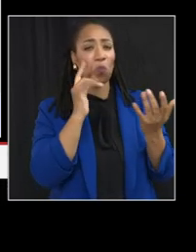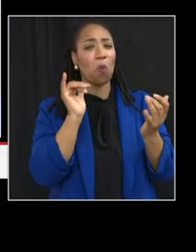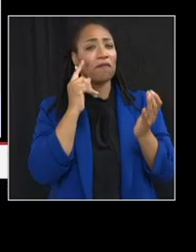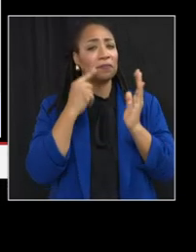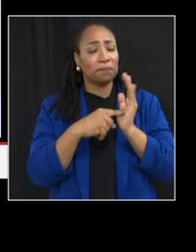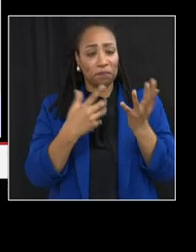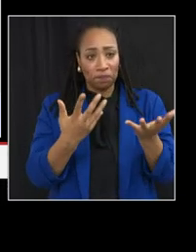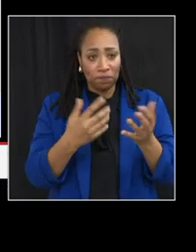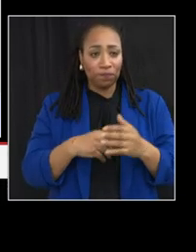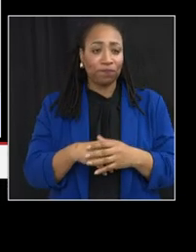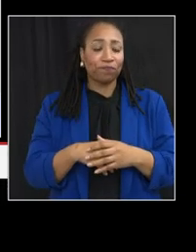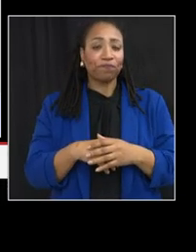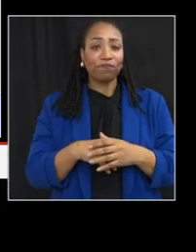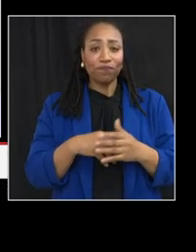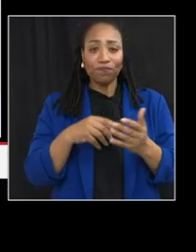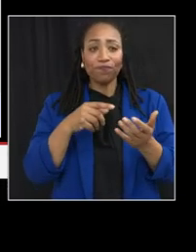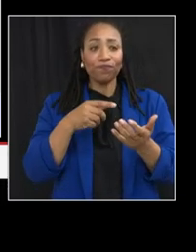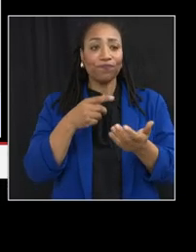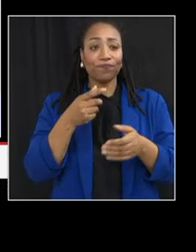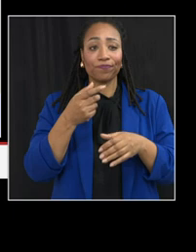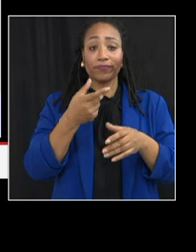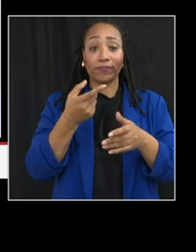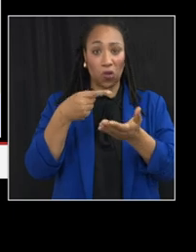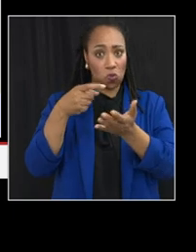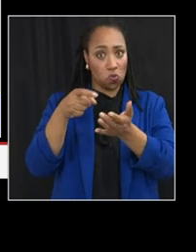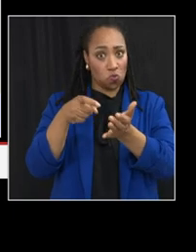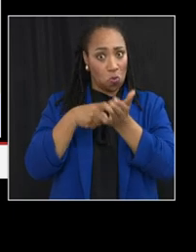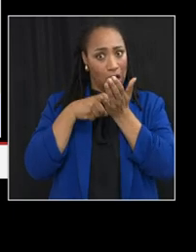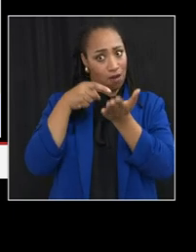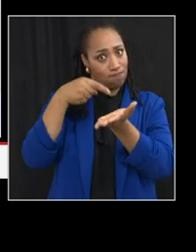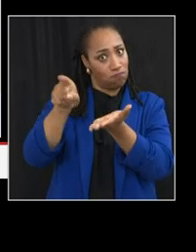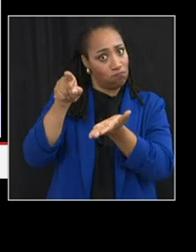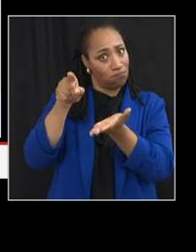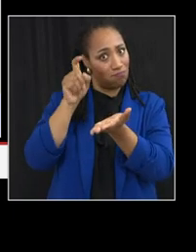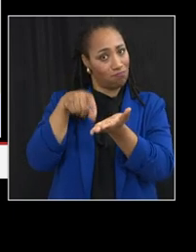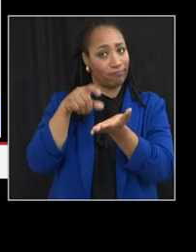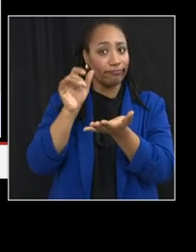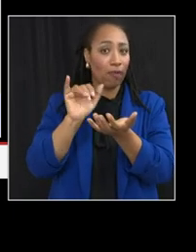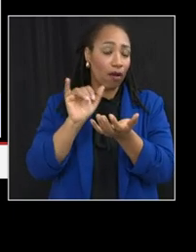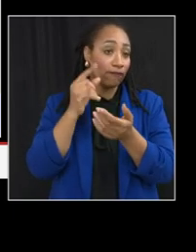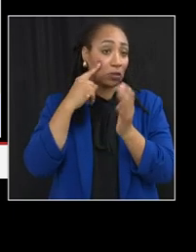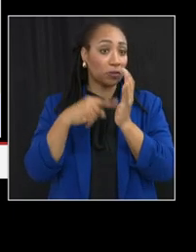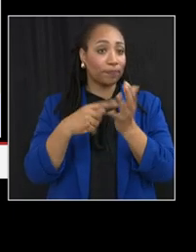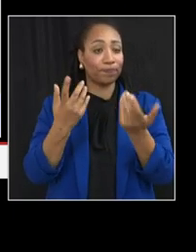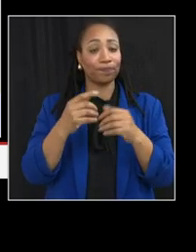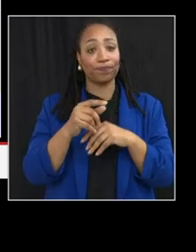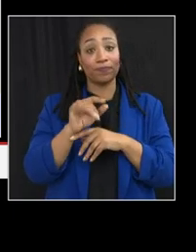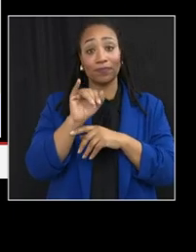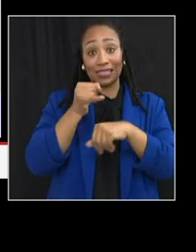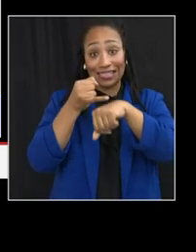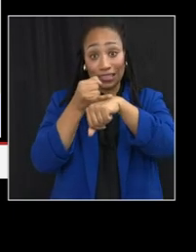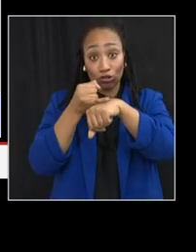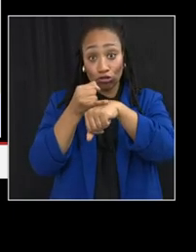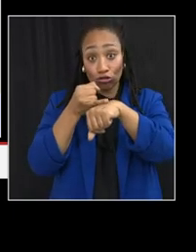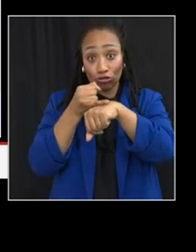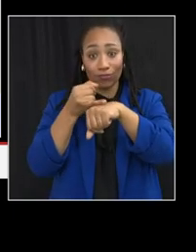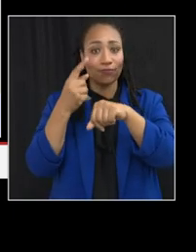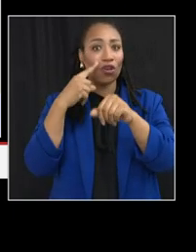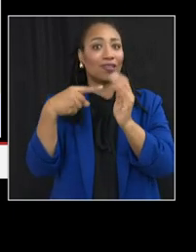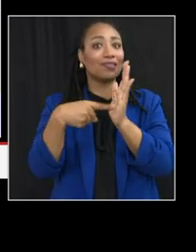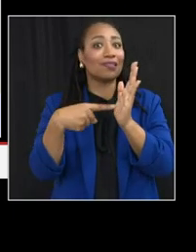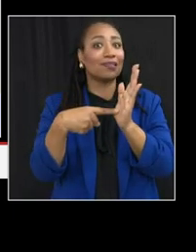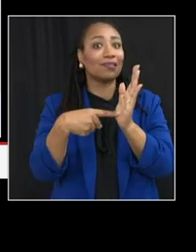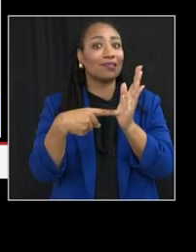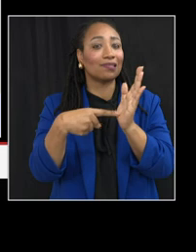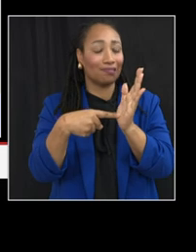money on. We don't have a choice around. We have to pay interest on our debt. We have to pay our debt off. We have to follow through